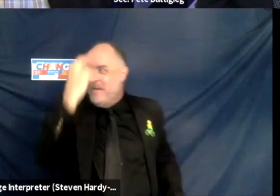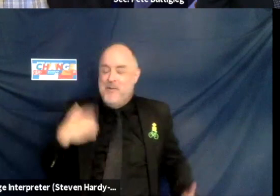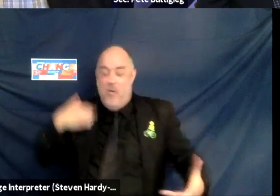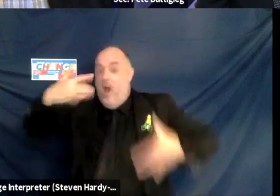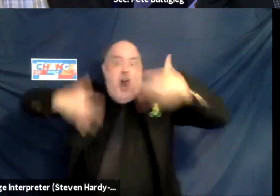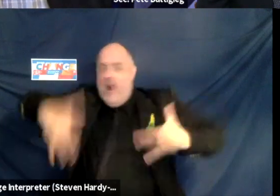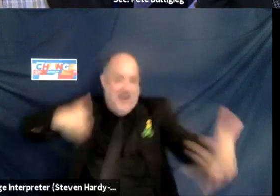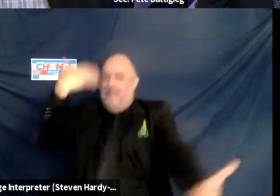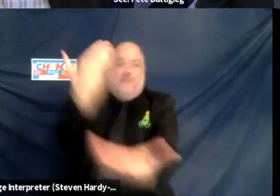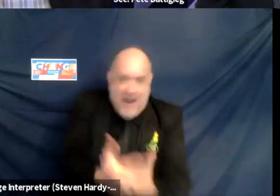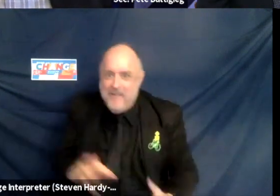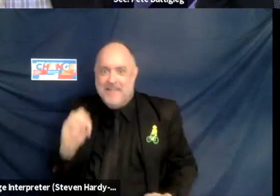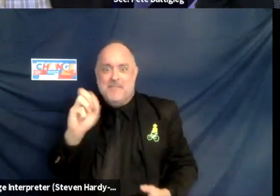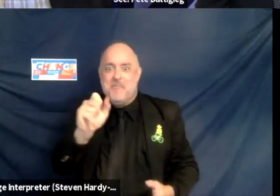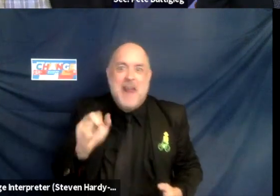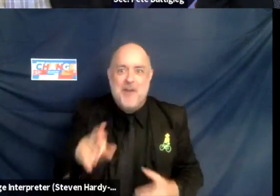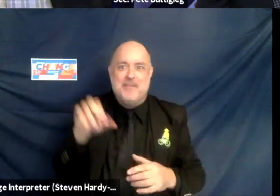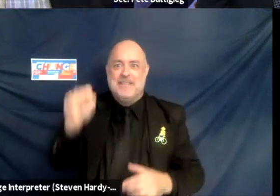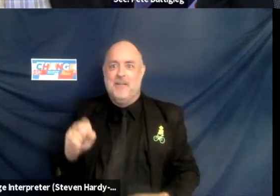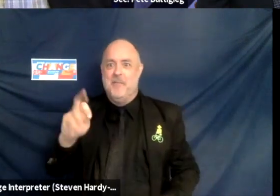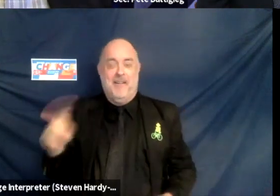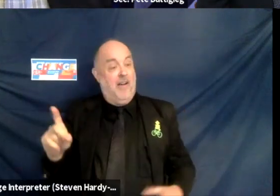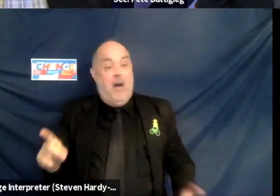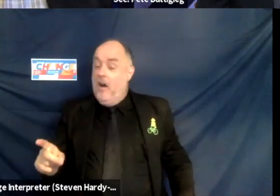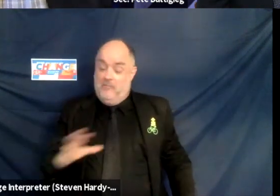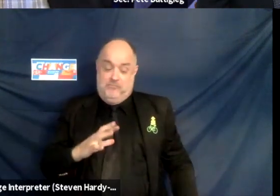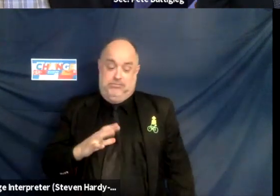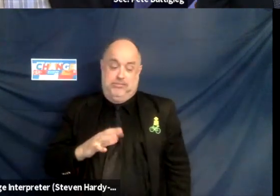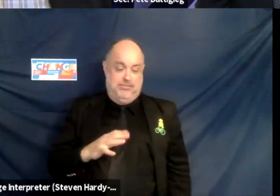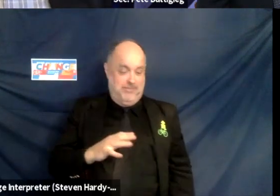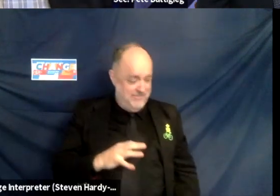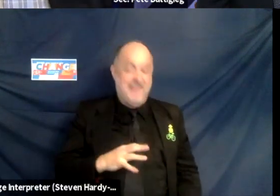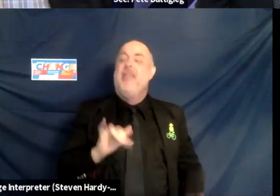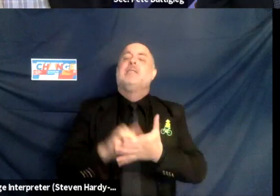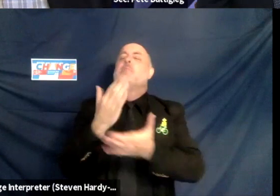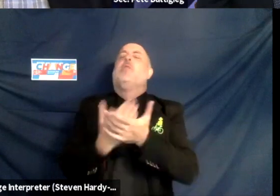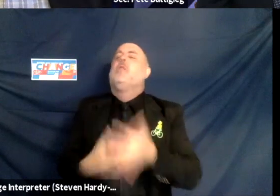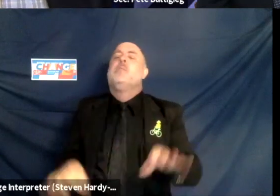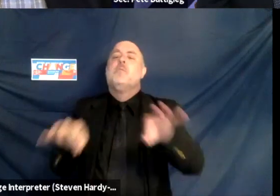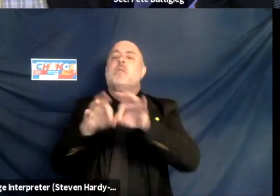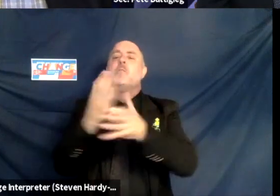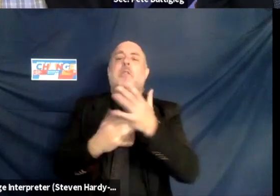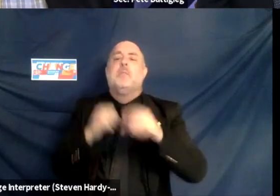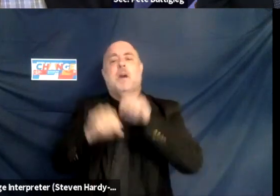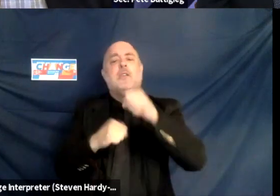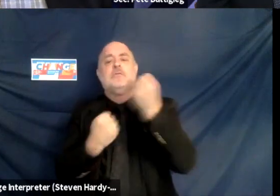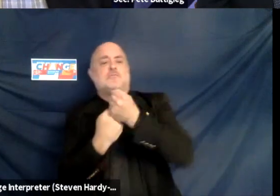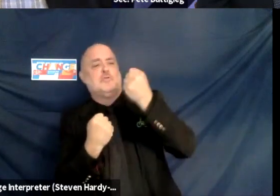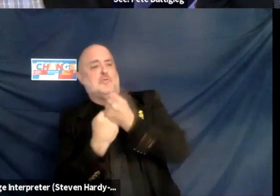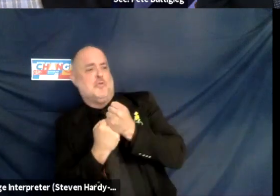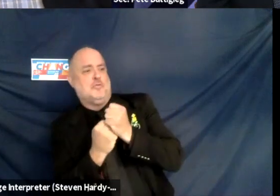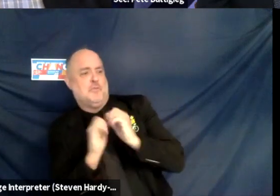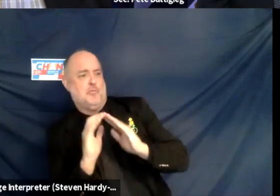as a mayor, that is really part of the key ingredients to a lot of bicycle friendly communities around the country, the places